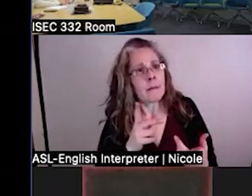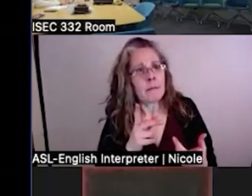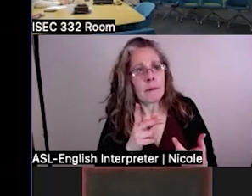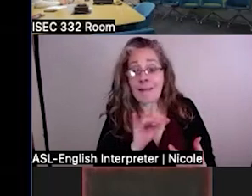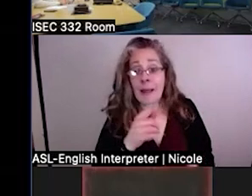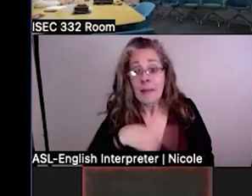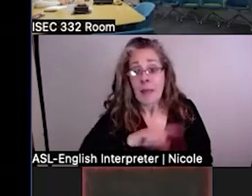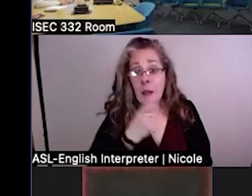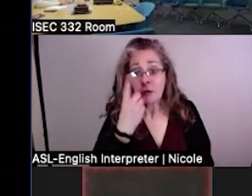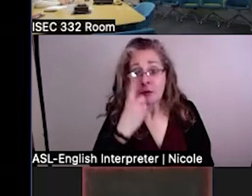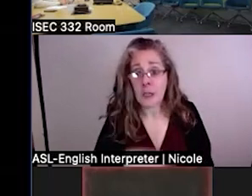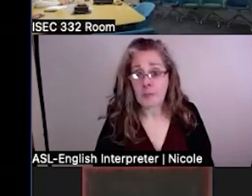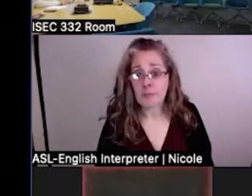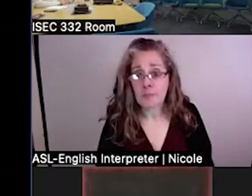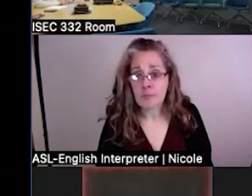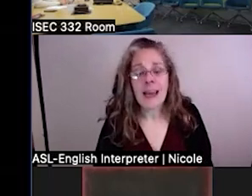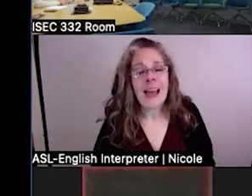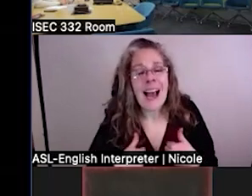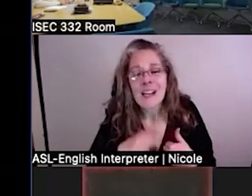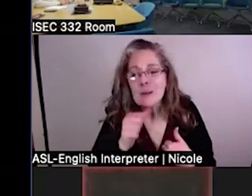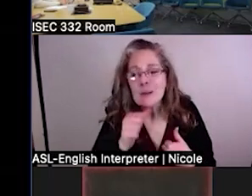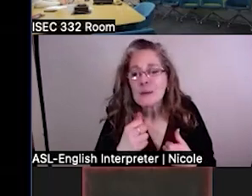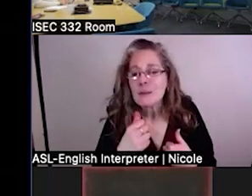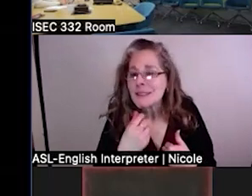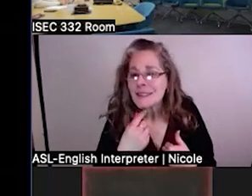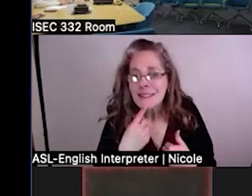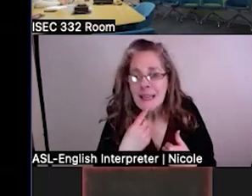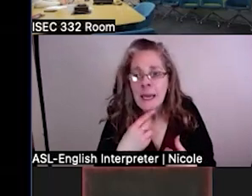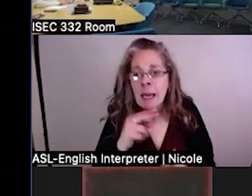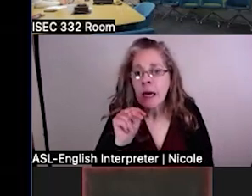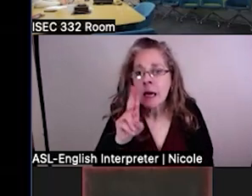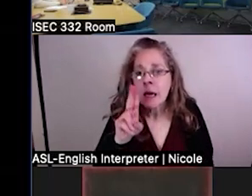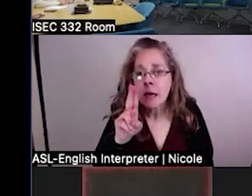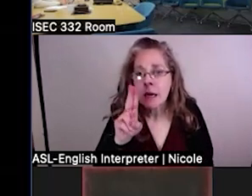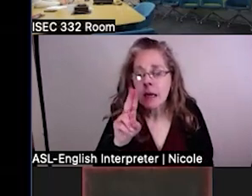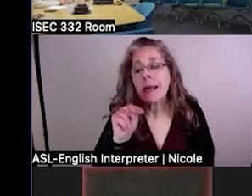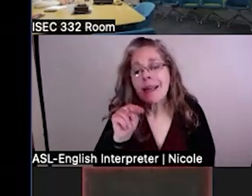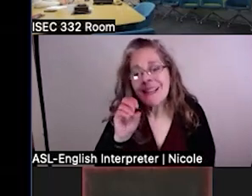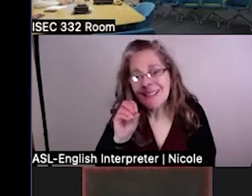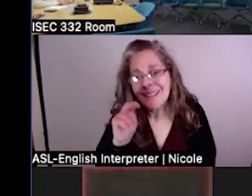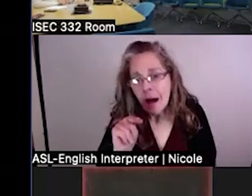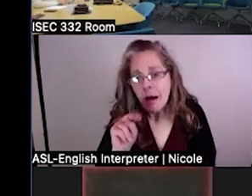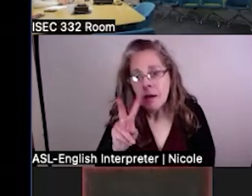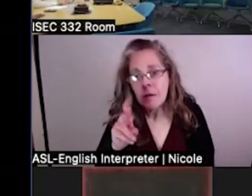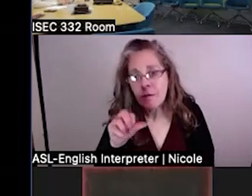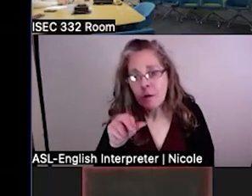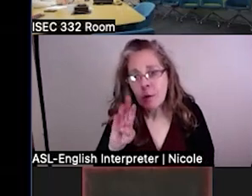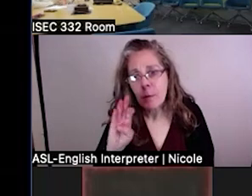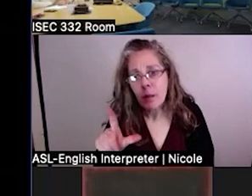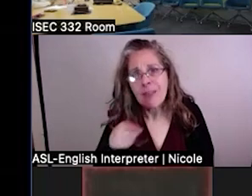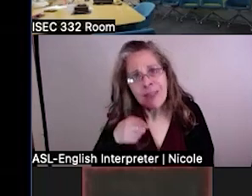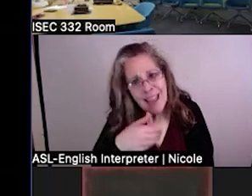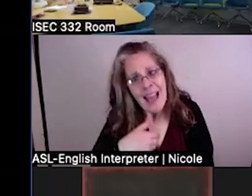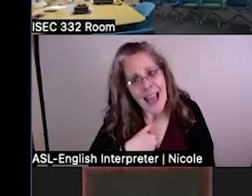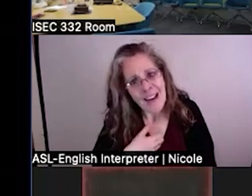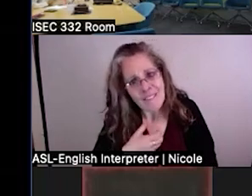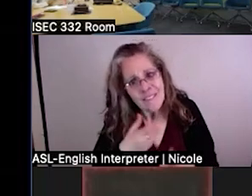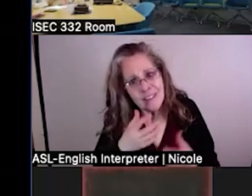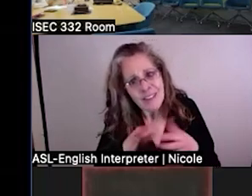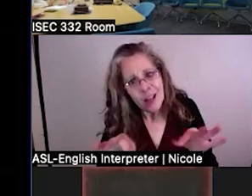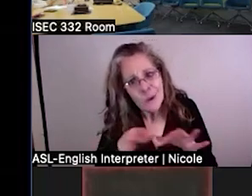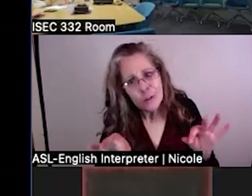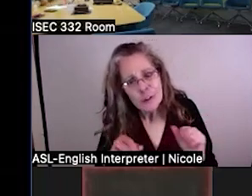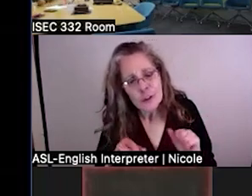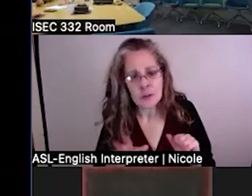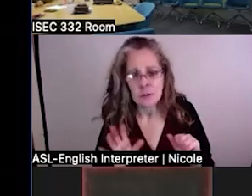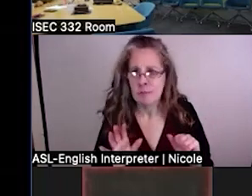never use the term nonverbal because nonverbal means no language. And that person has language. And I'm not going to test them according